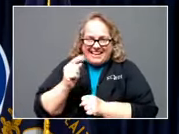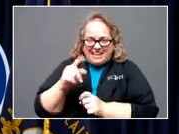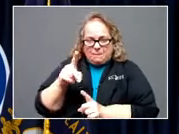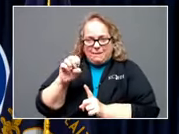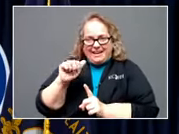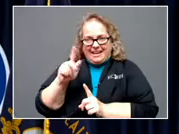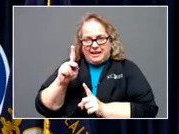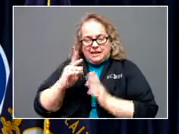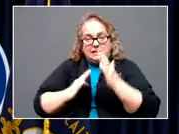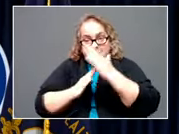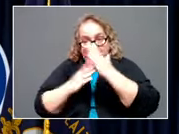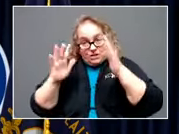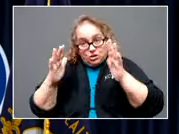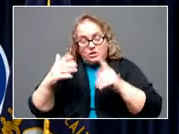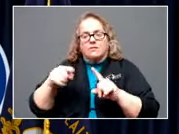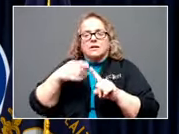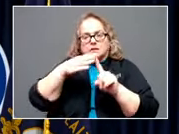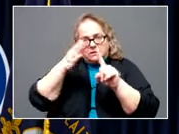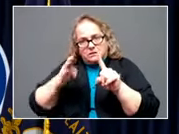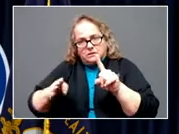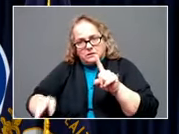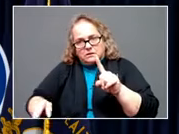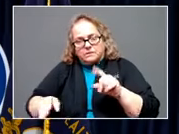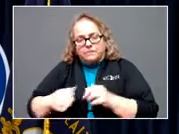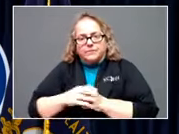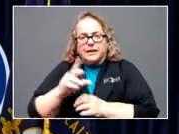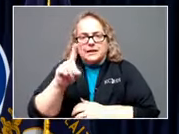wearing masks. Debbie Yetter.